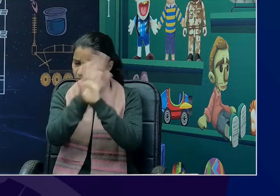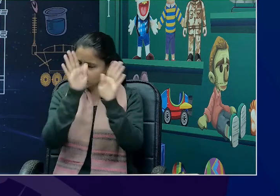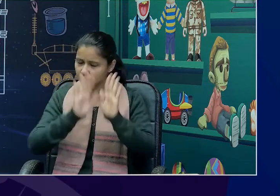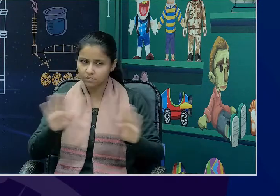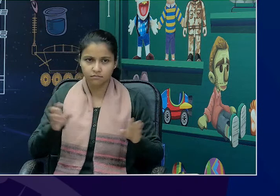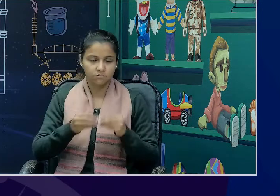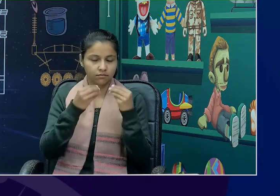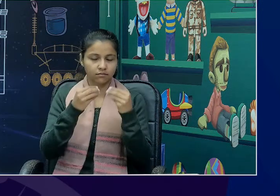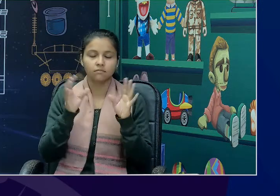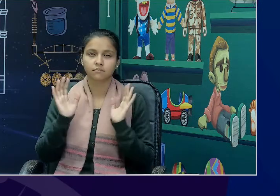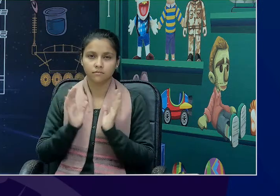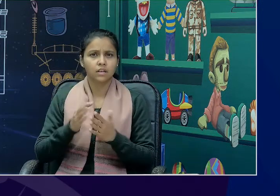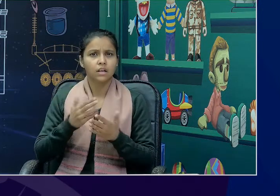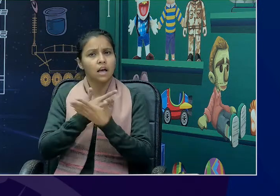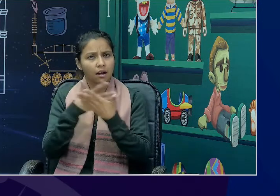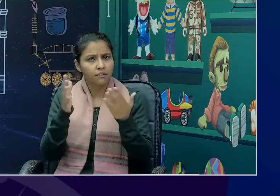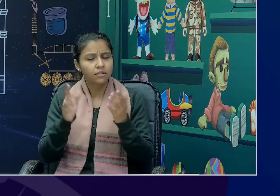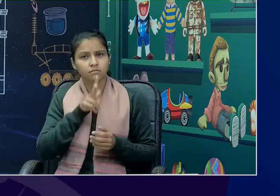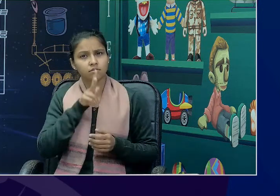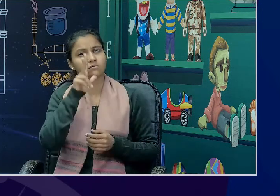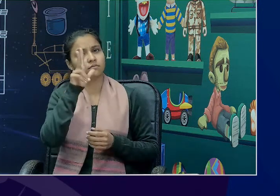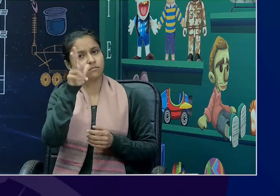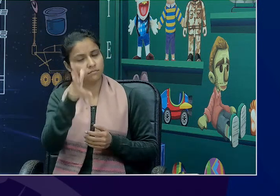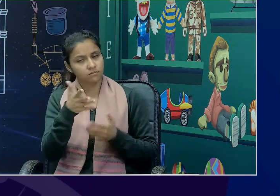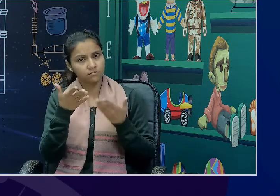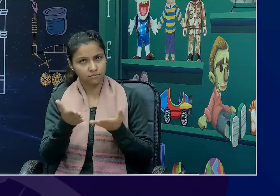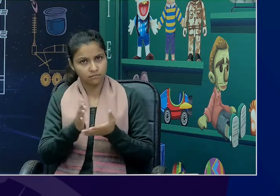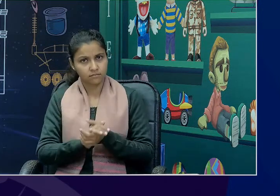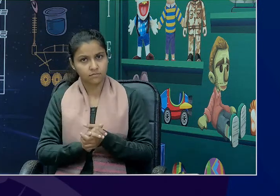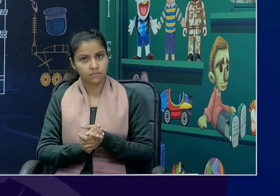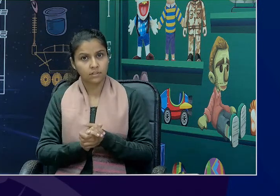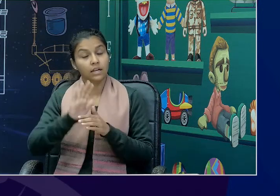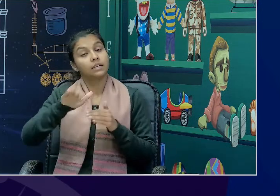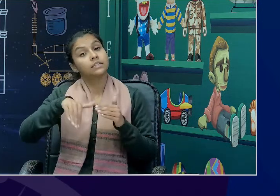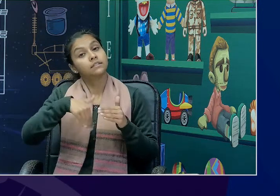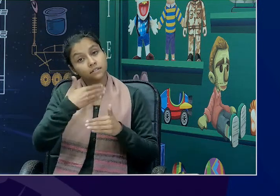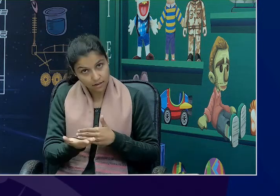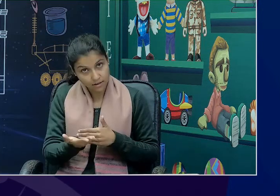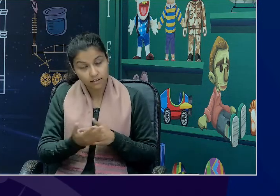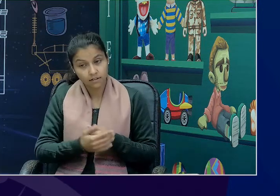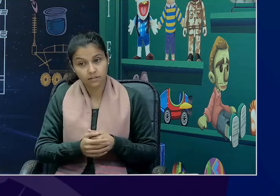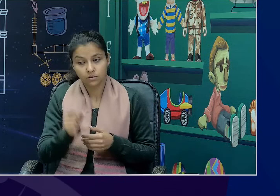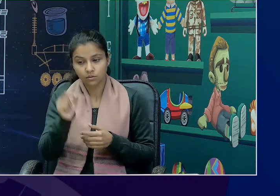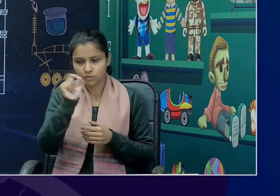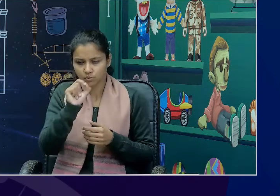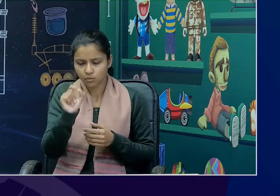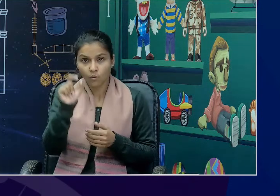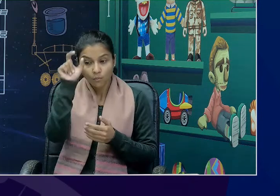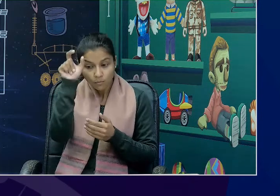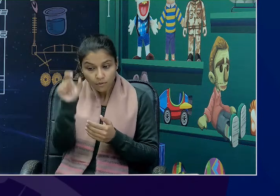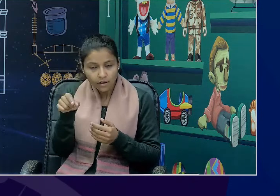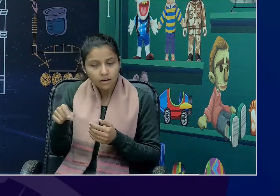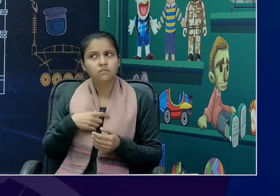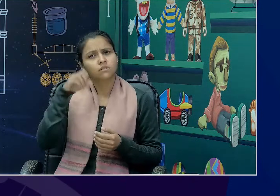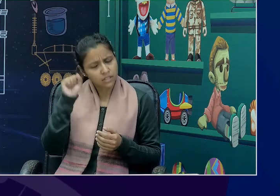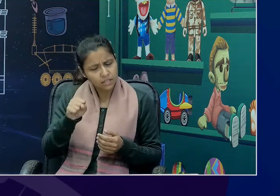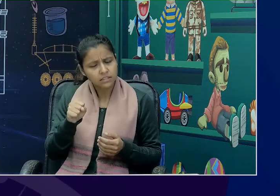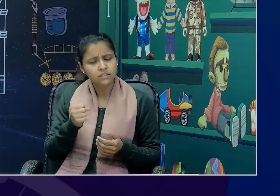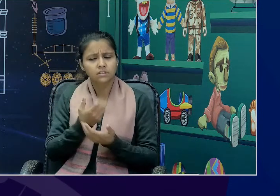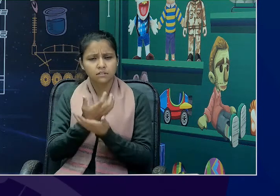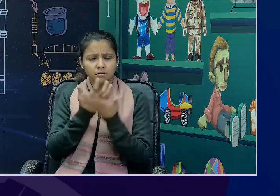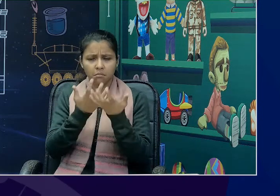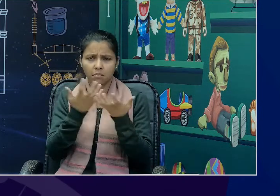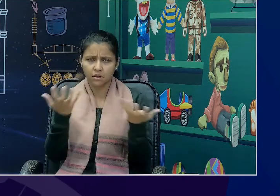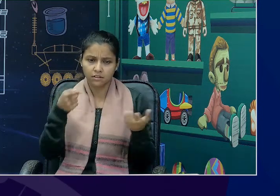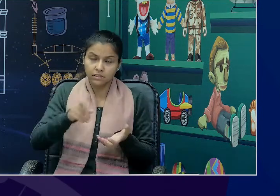him. Everything was stolen by the thief. Then the writer realized that yes, everything is materialistic in